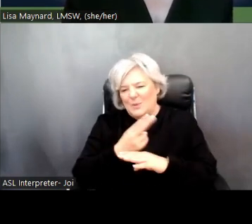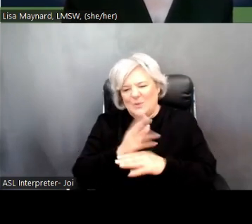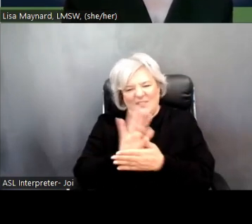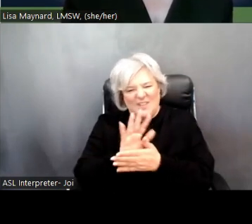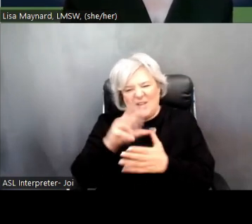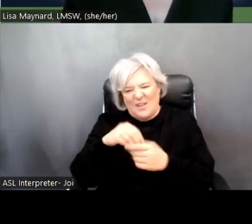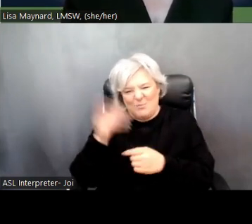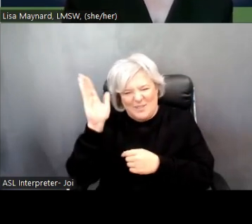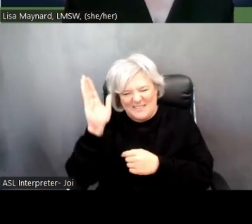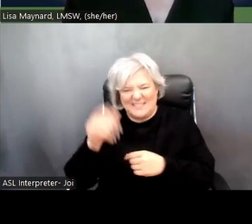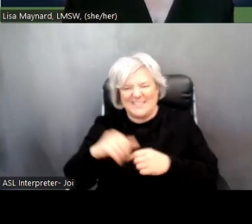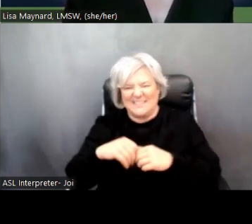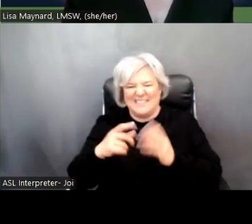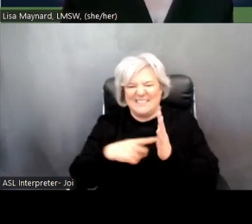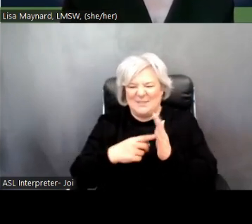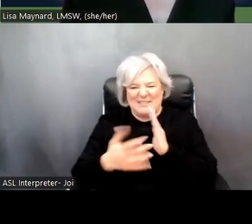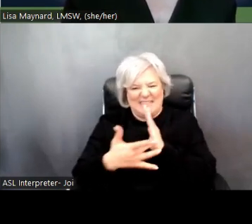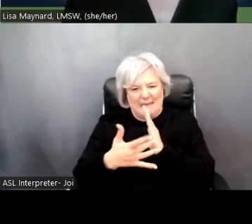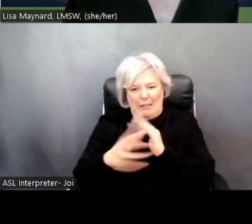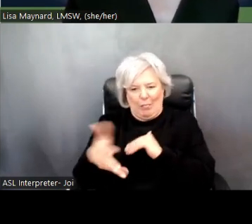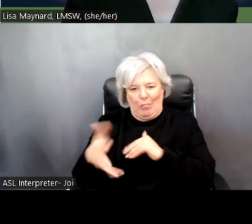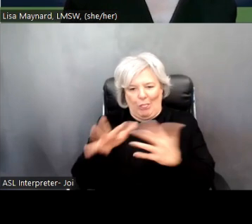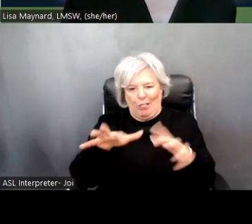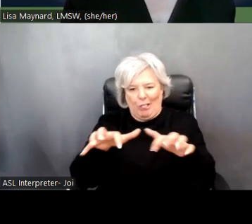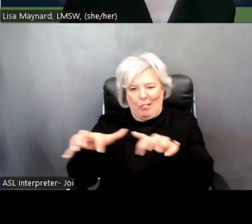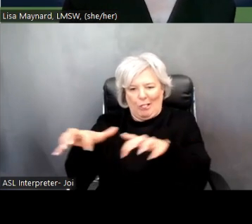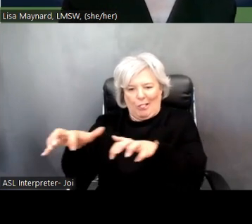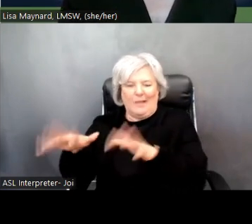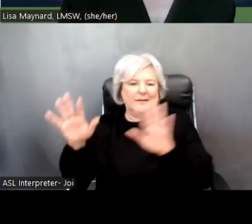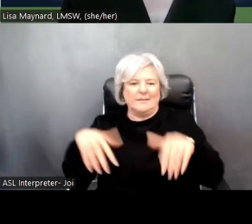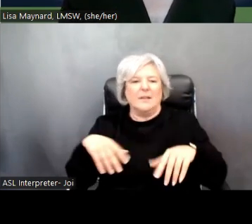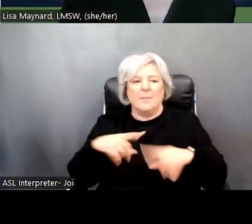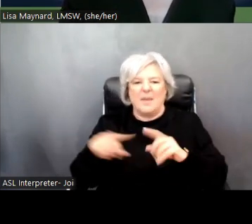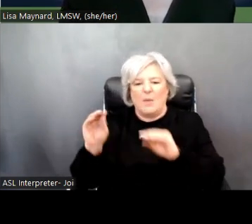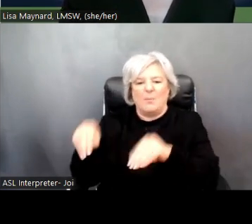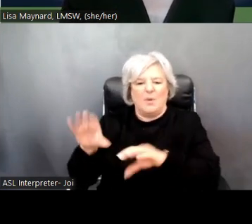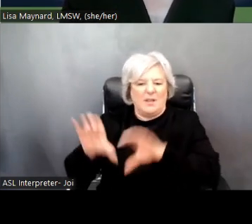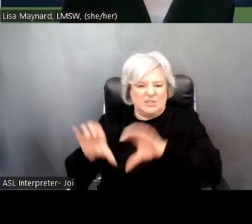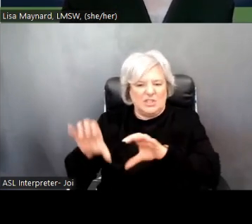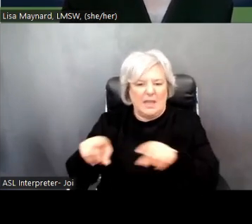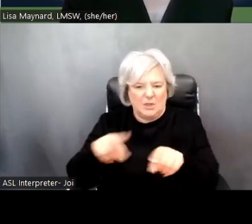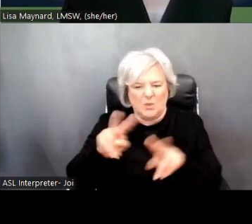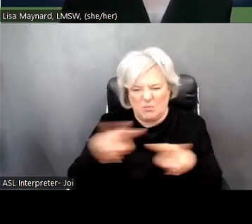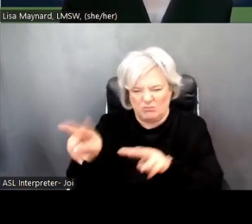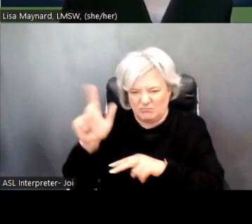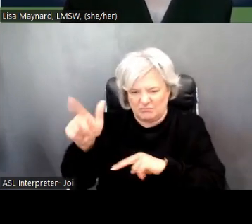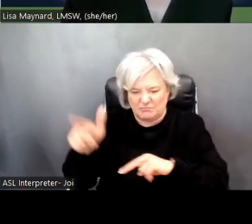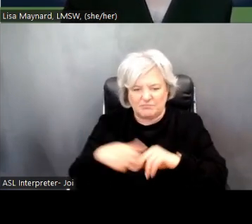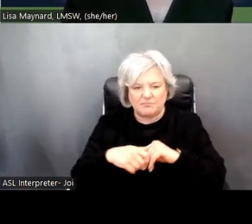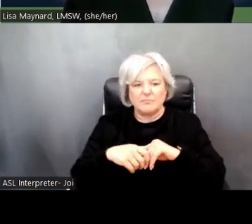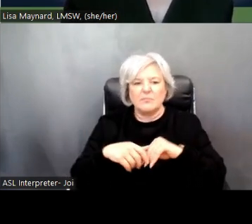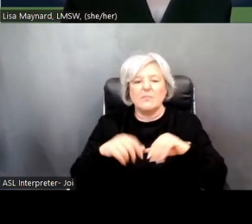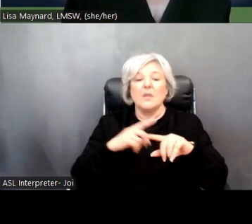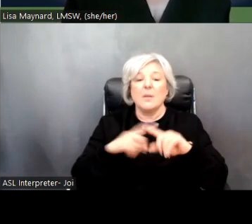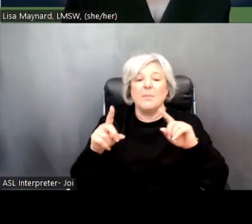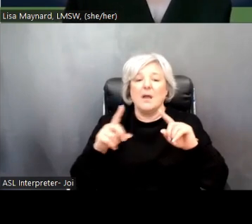sometimes technology does not cooperate, but we'll make sure that you can get it. So that really builds that